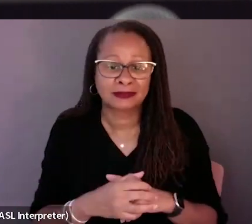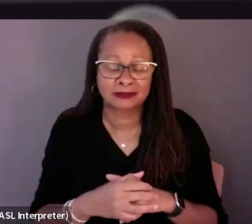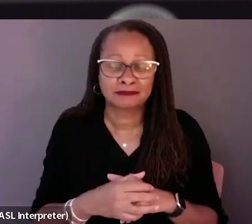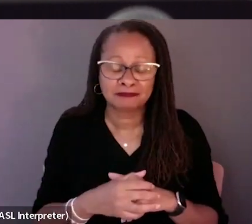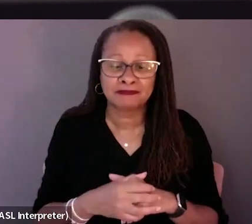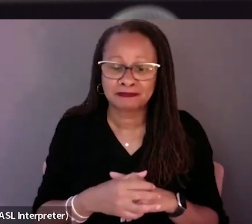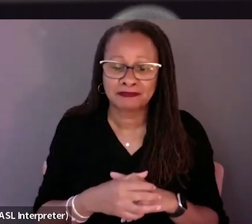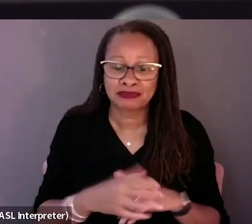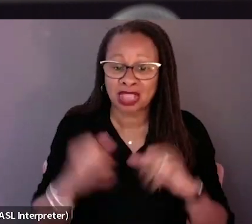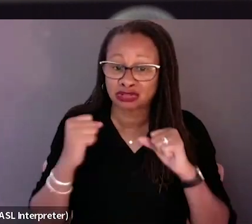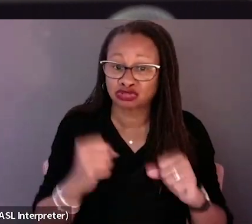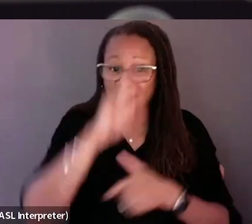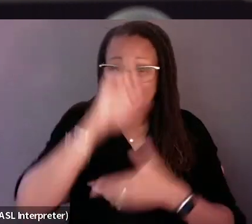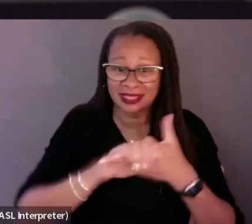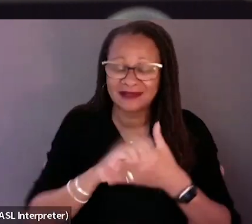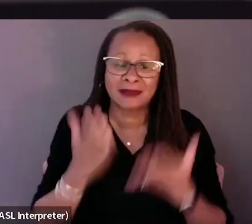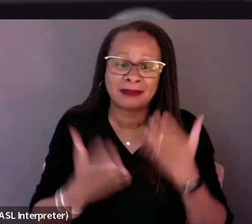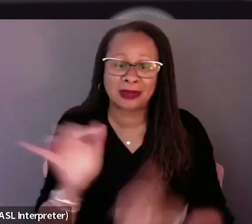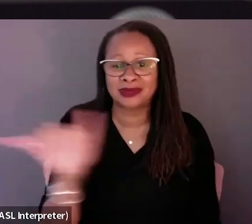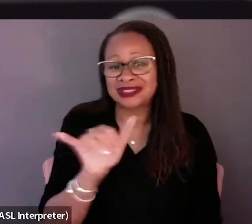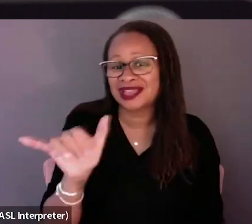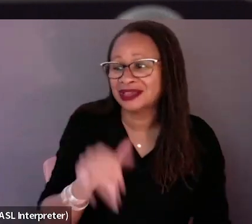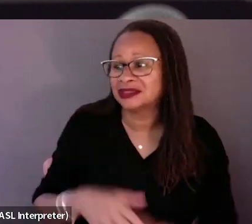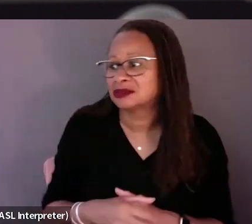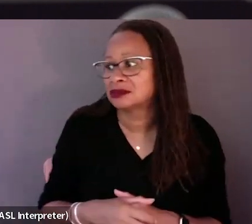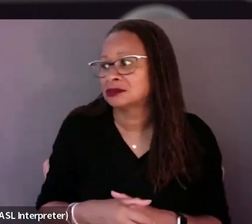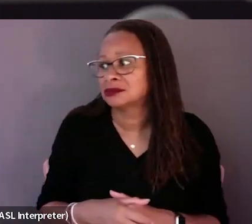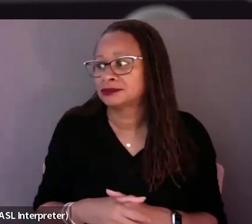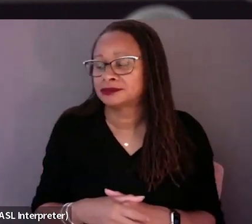I strongly believe that maybe it was like the